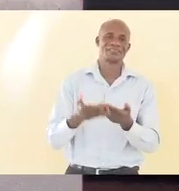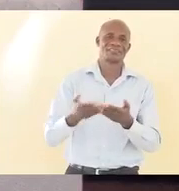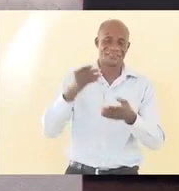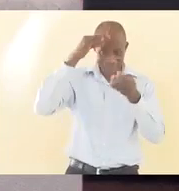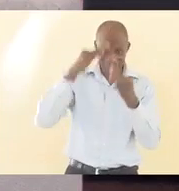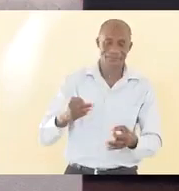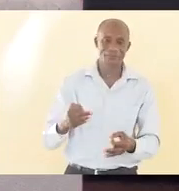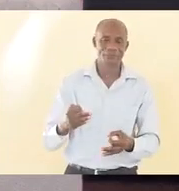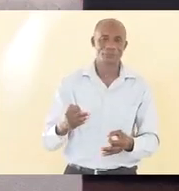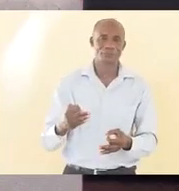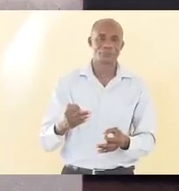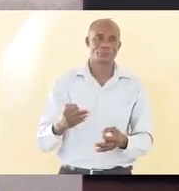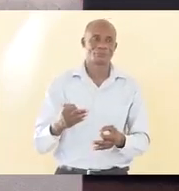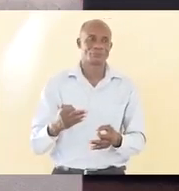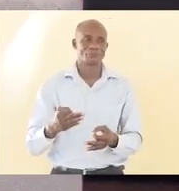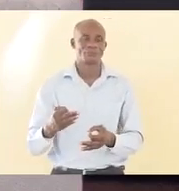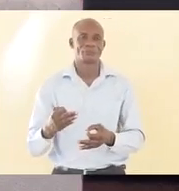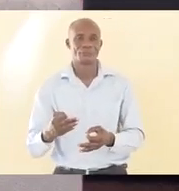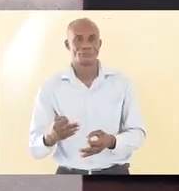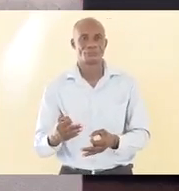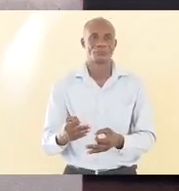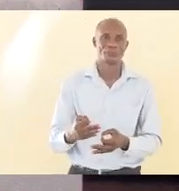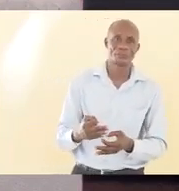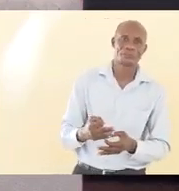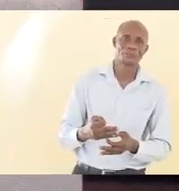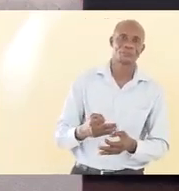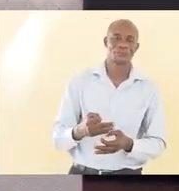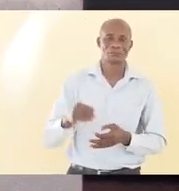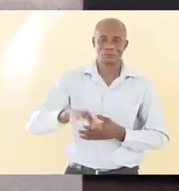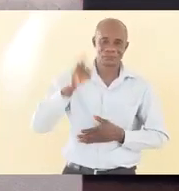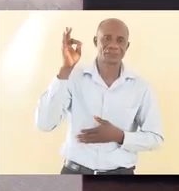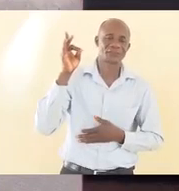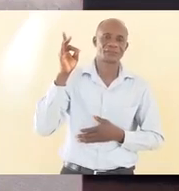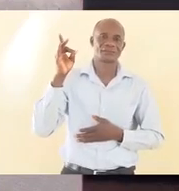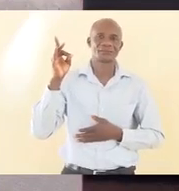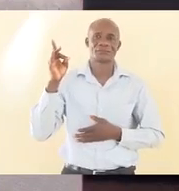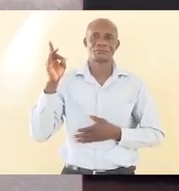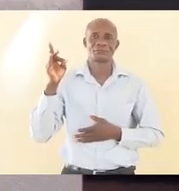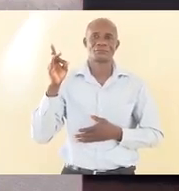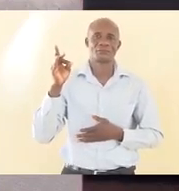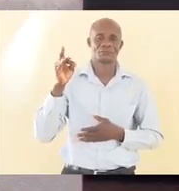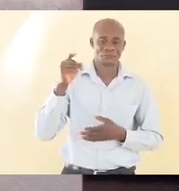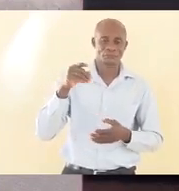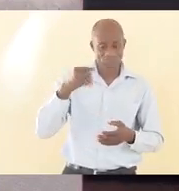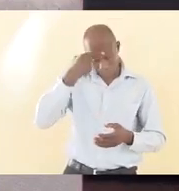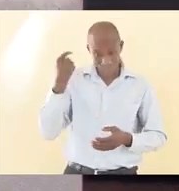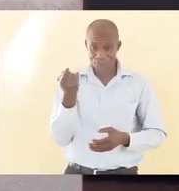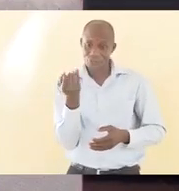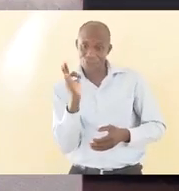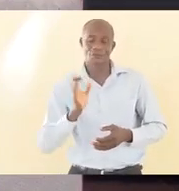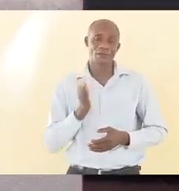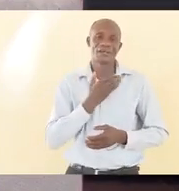easily decided that the head of the disciples could pick, or they may use their human